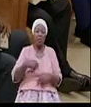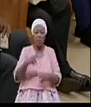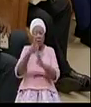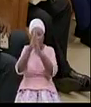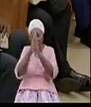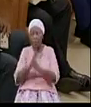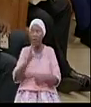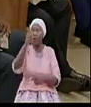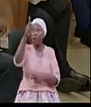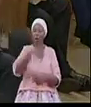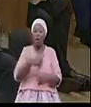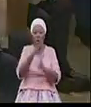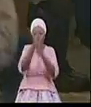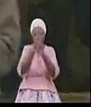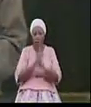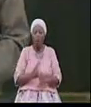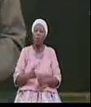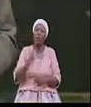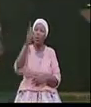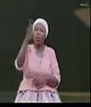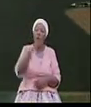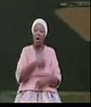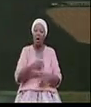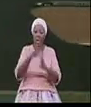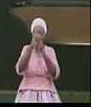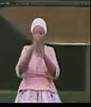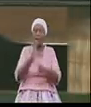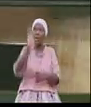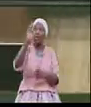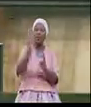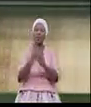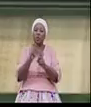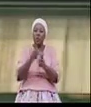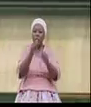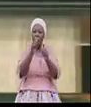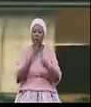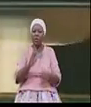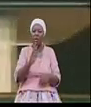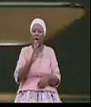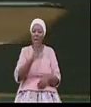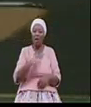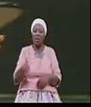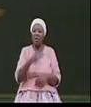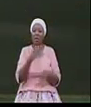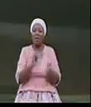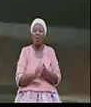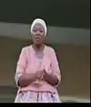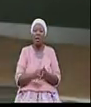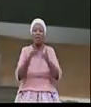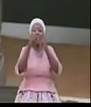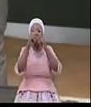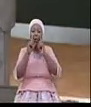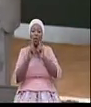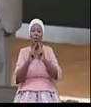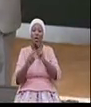we respect His word. Blessed are they that mourn. If we have lost